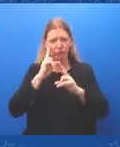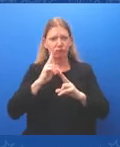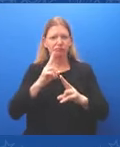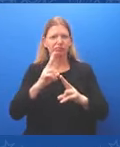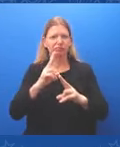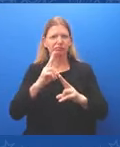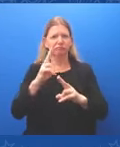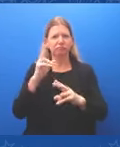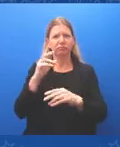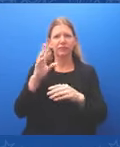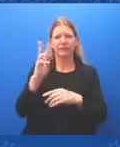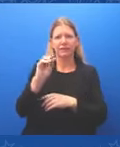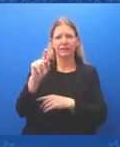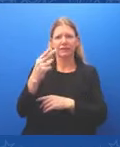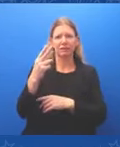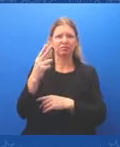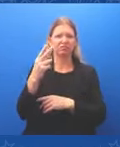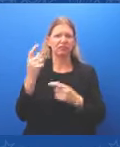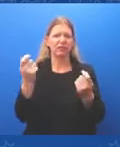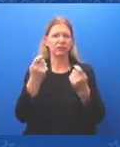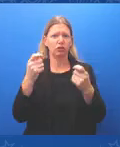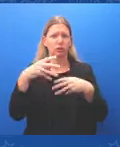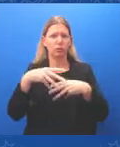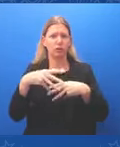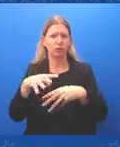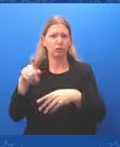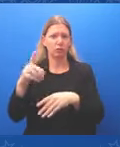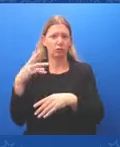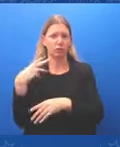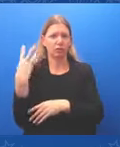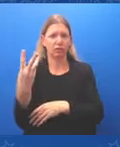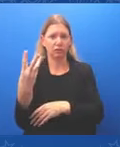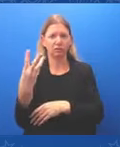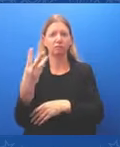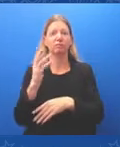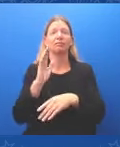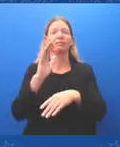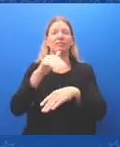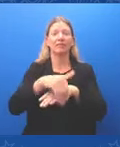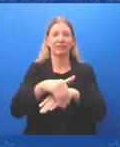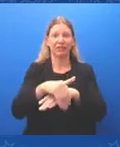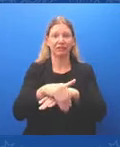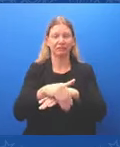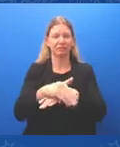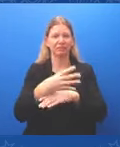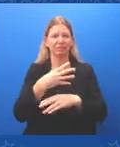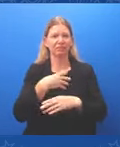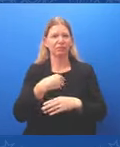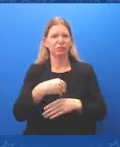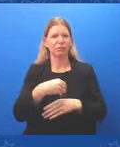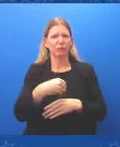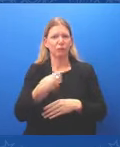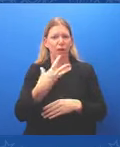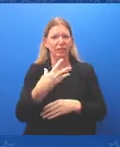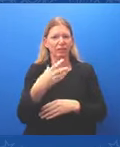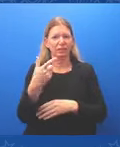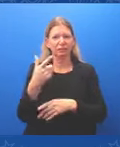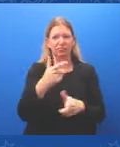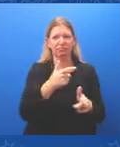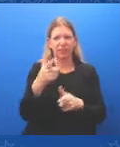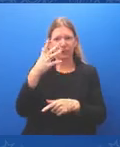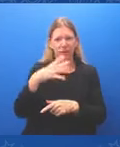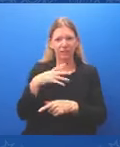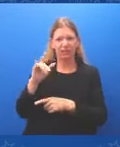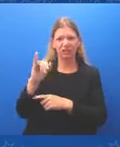evening, a white gunman in Jacksonville, Florida, reportedly driven by racial animus, went on a shooting rampage at a